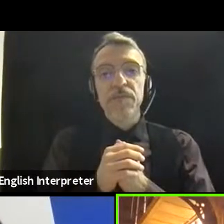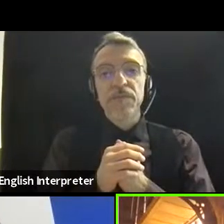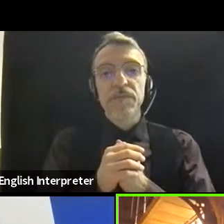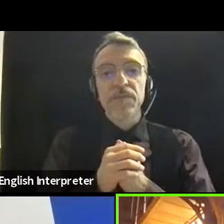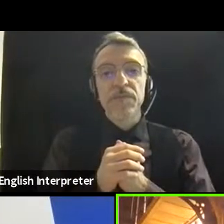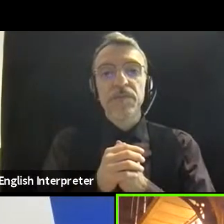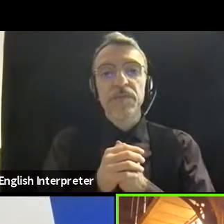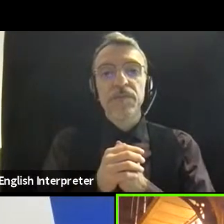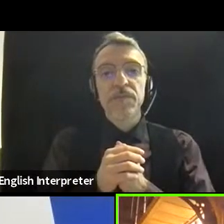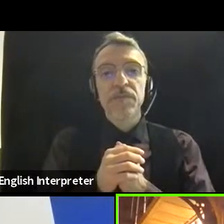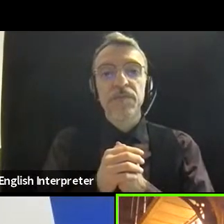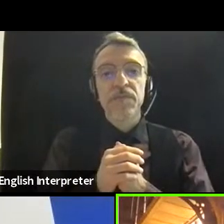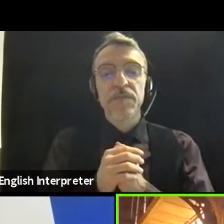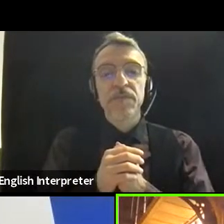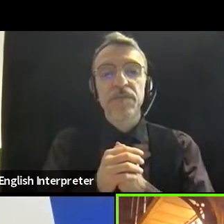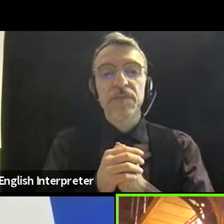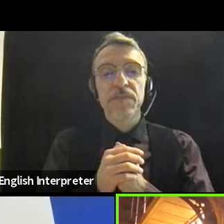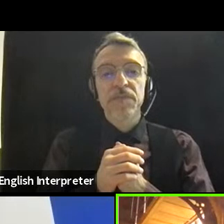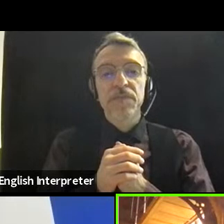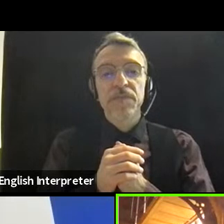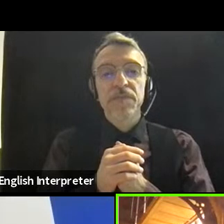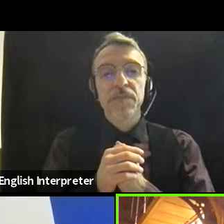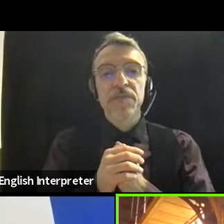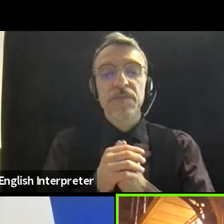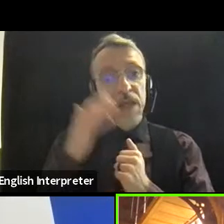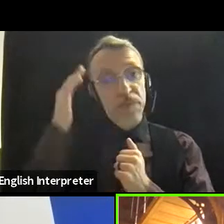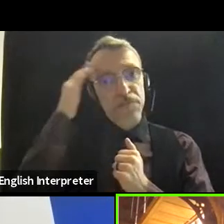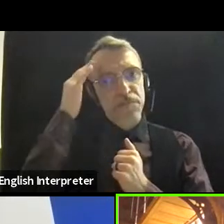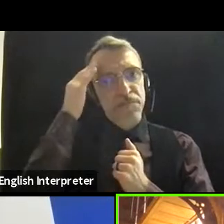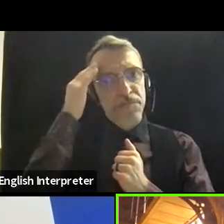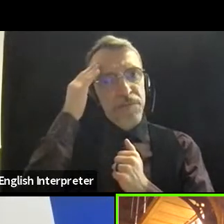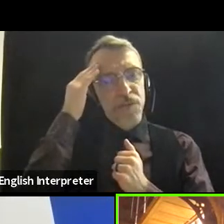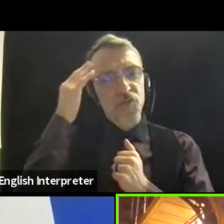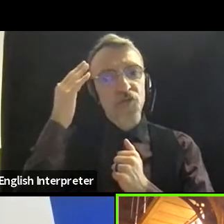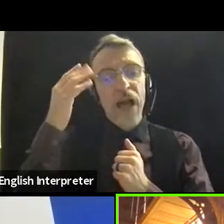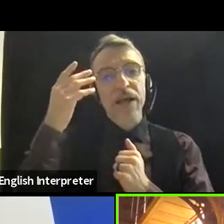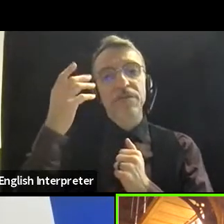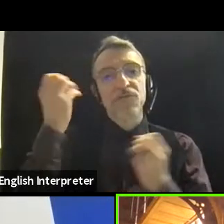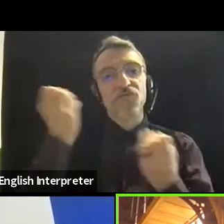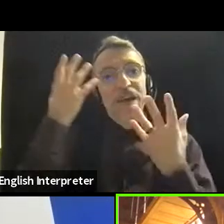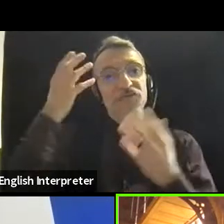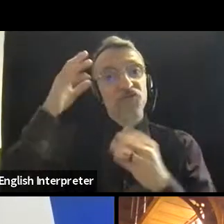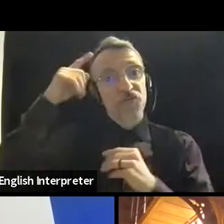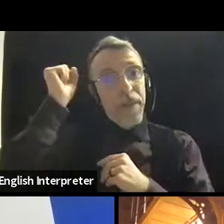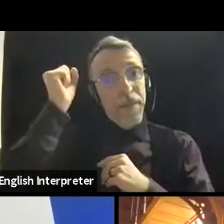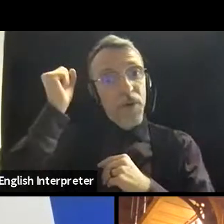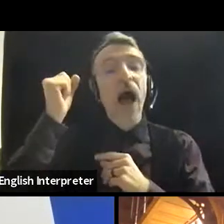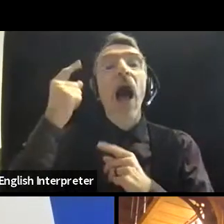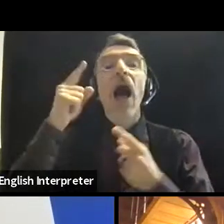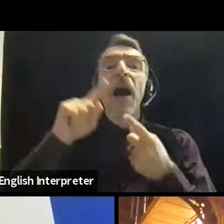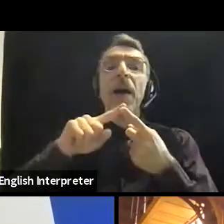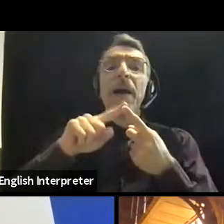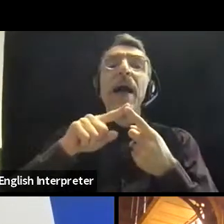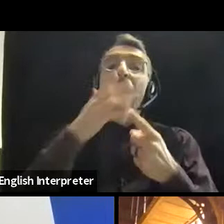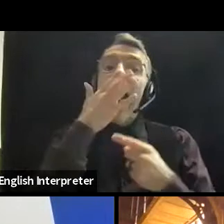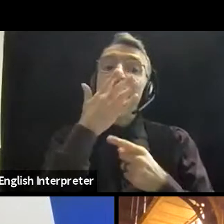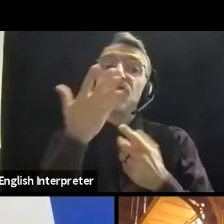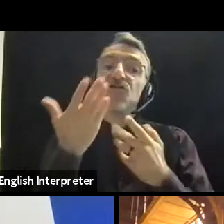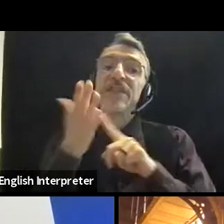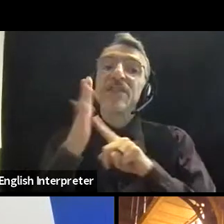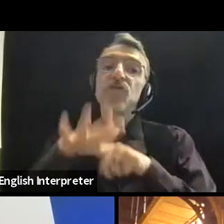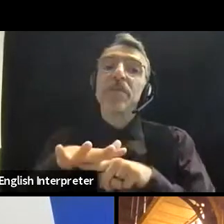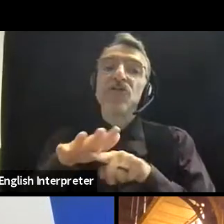Please, if maybe just refresh your memories on that, but if someone could do that for me, please. It was age discrimination,